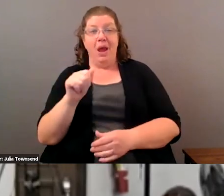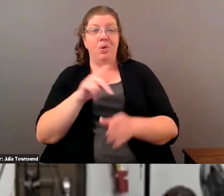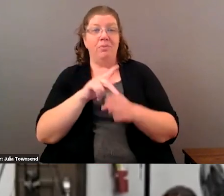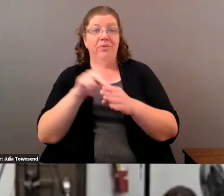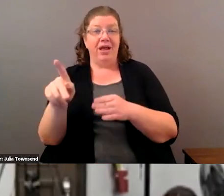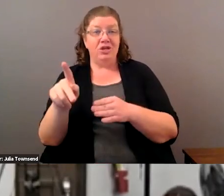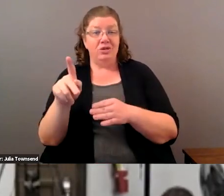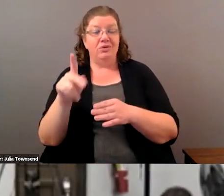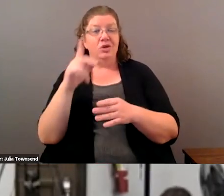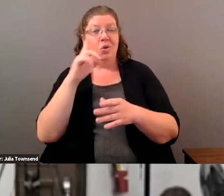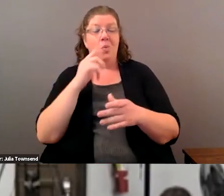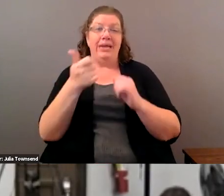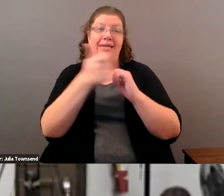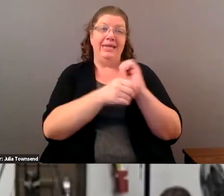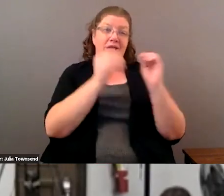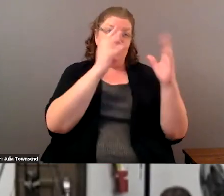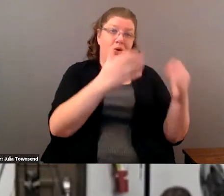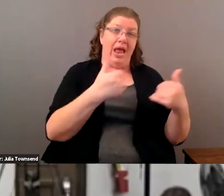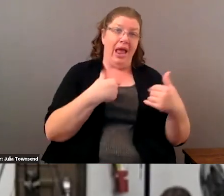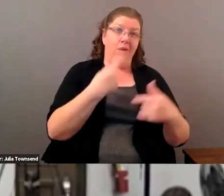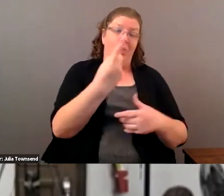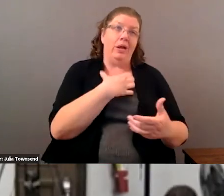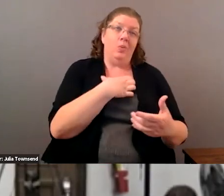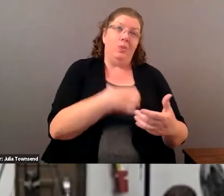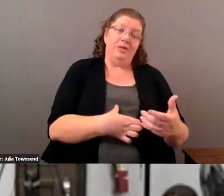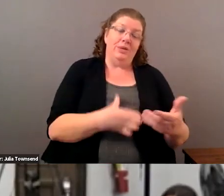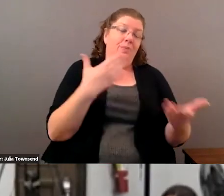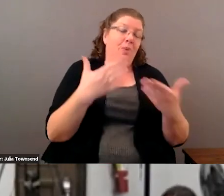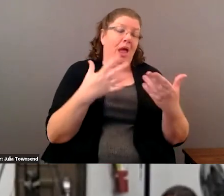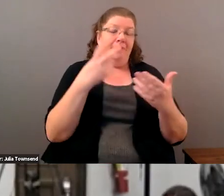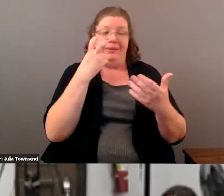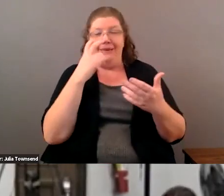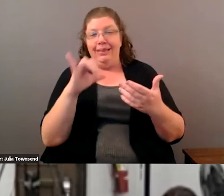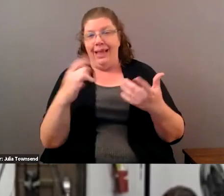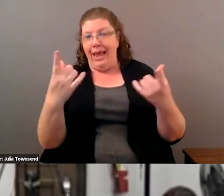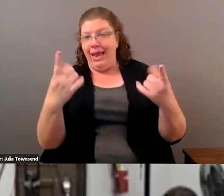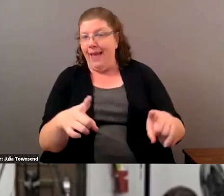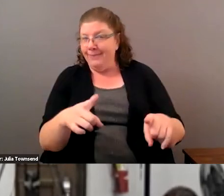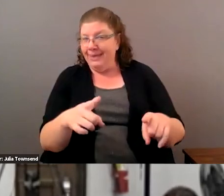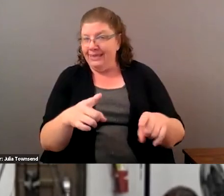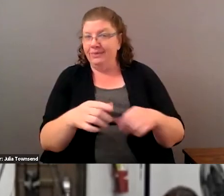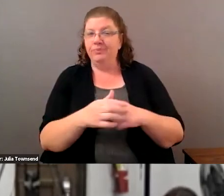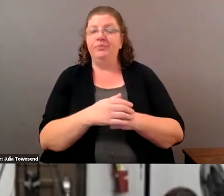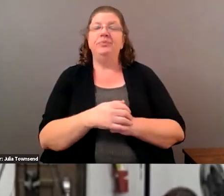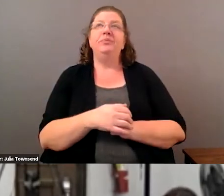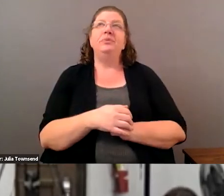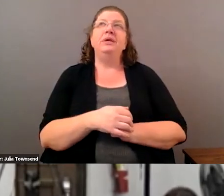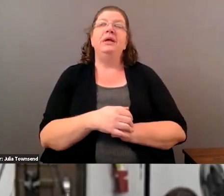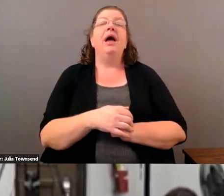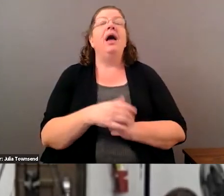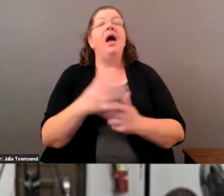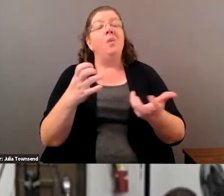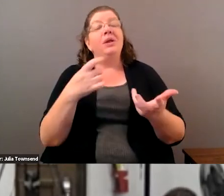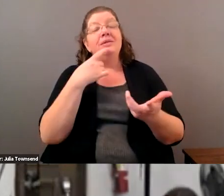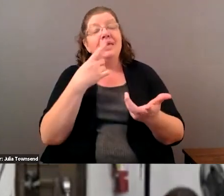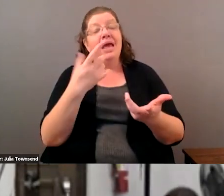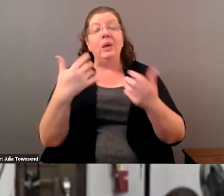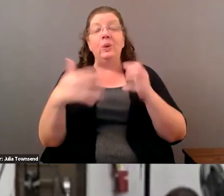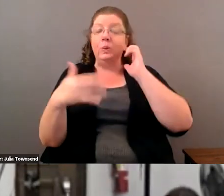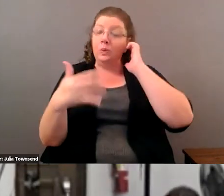match every teacher with one, but we won't probably get to that number. I do want to say that it's a